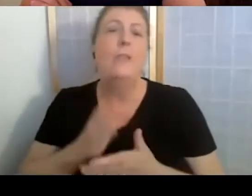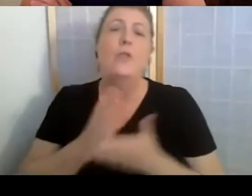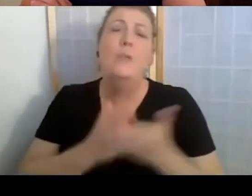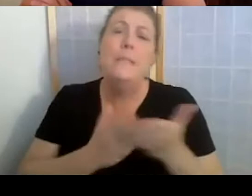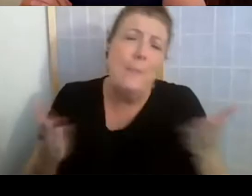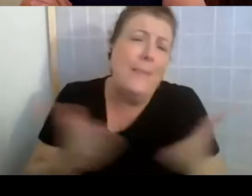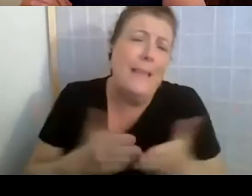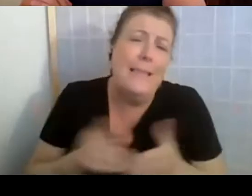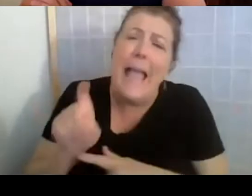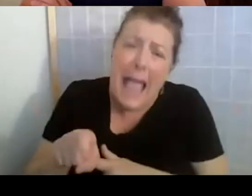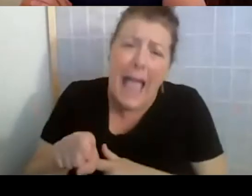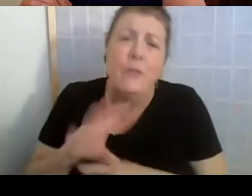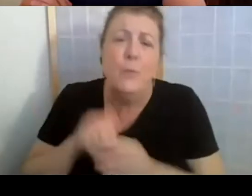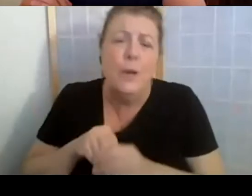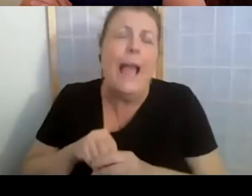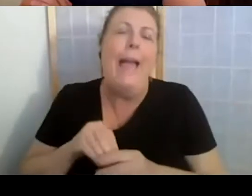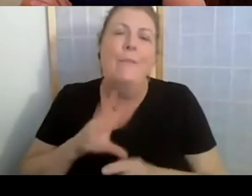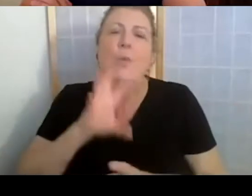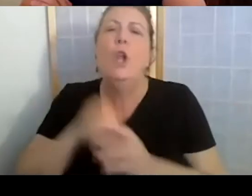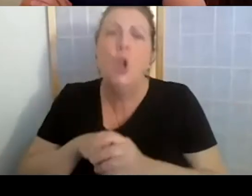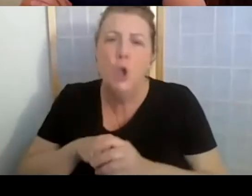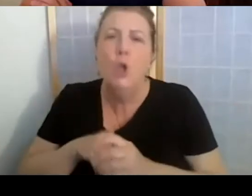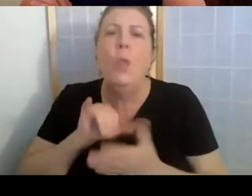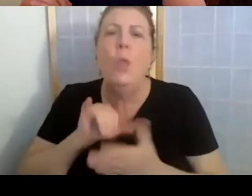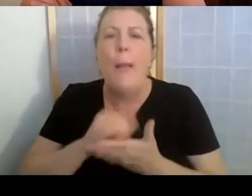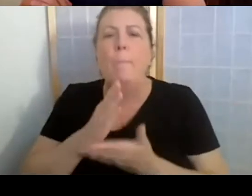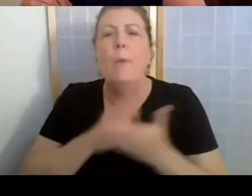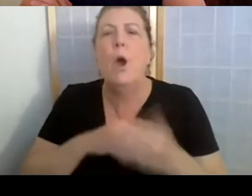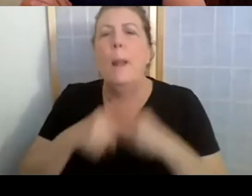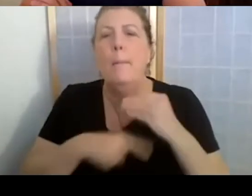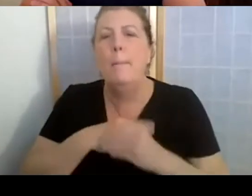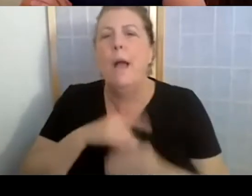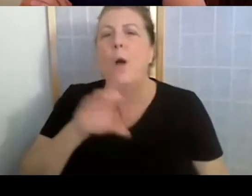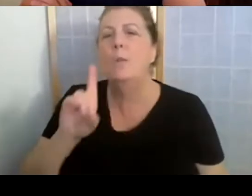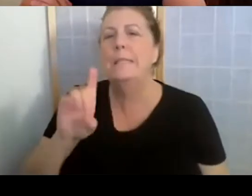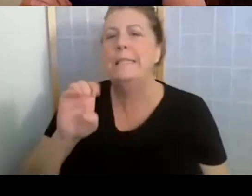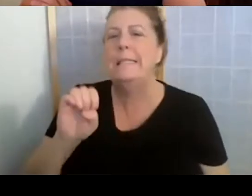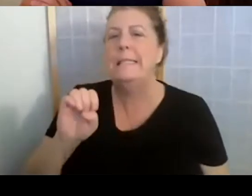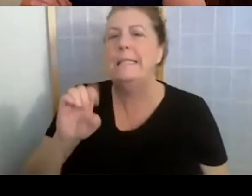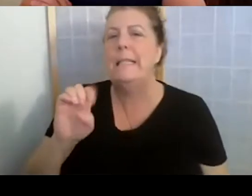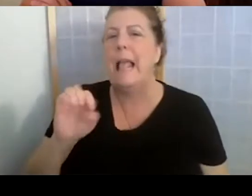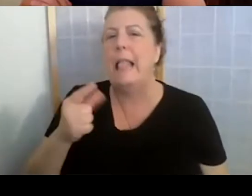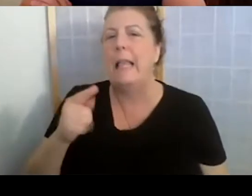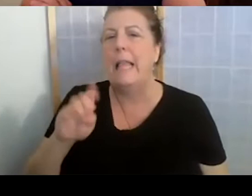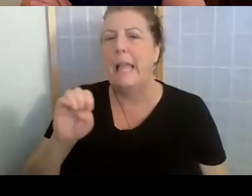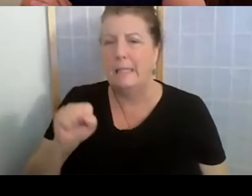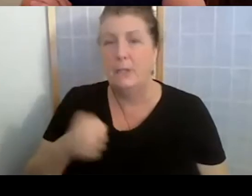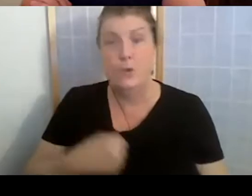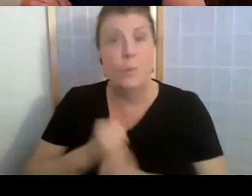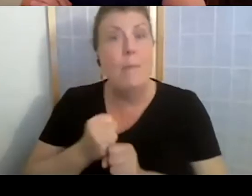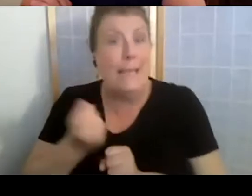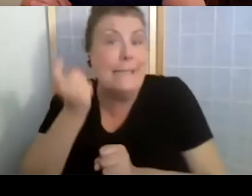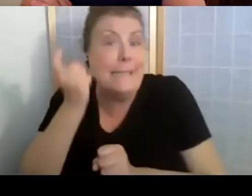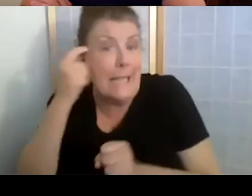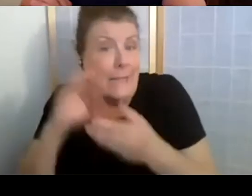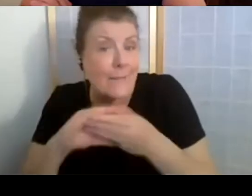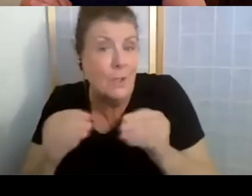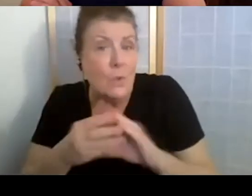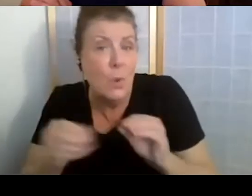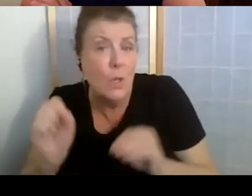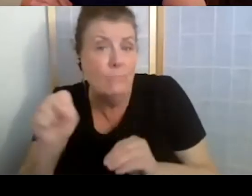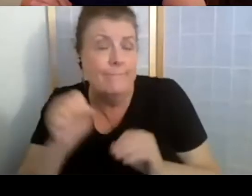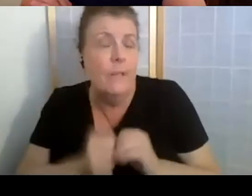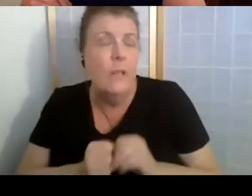this in, I have to put the delegates in order for it to make sense. But I think for me anyways, I